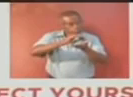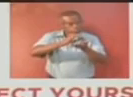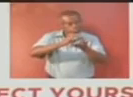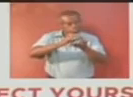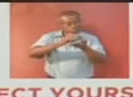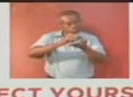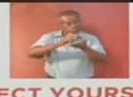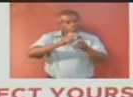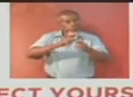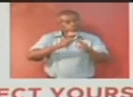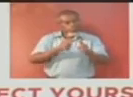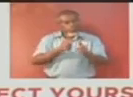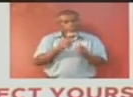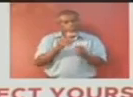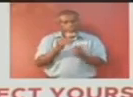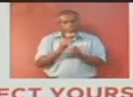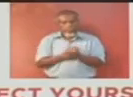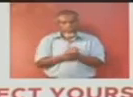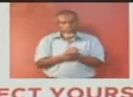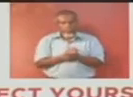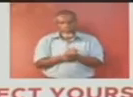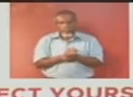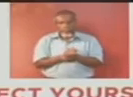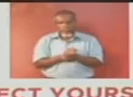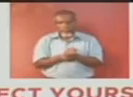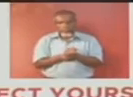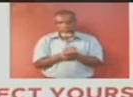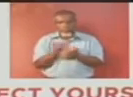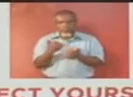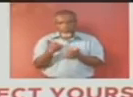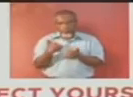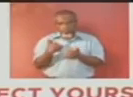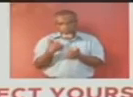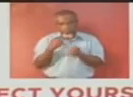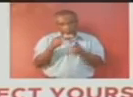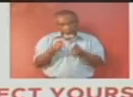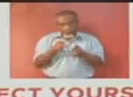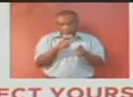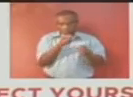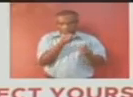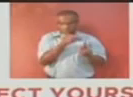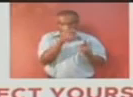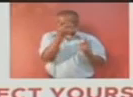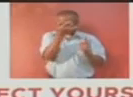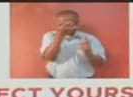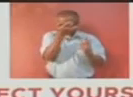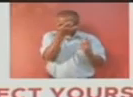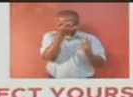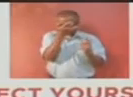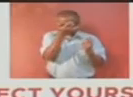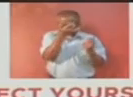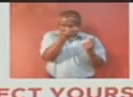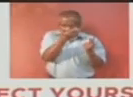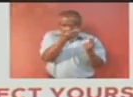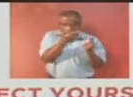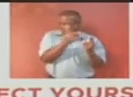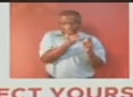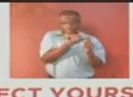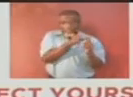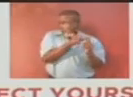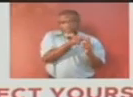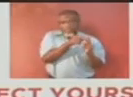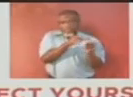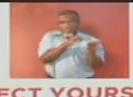of an outbreak, it is being driven by the proportion of ill people and the probability of those people passing the illness on